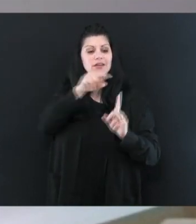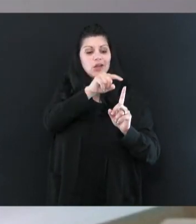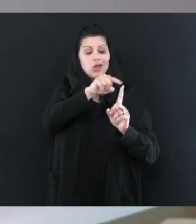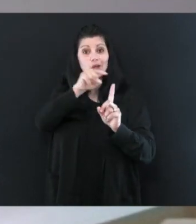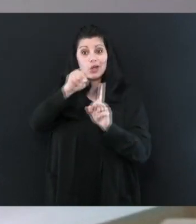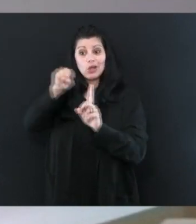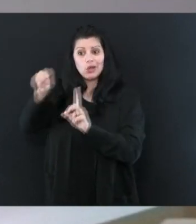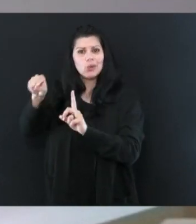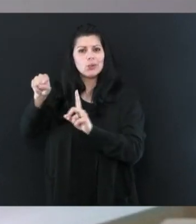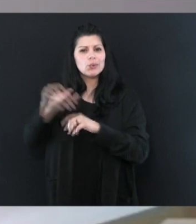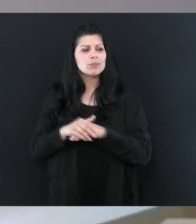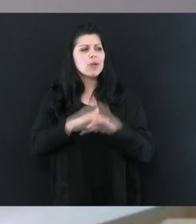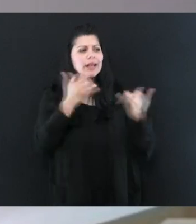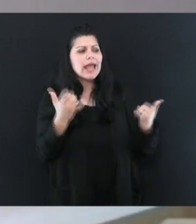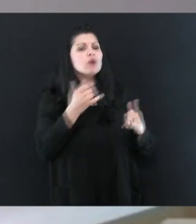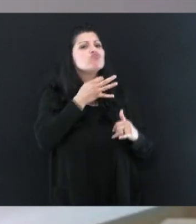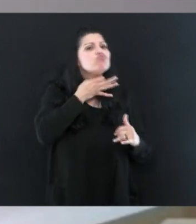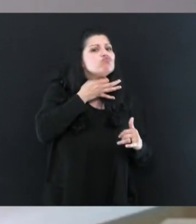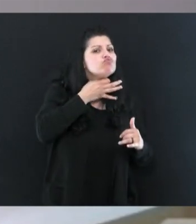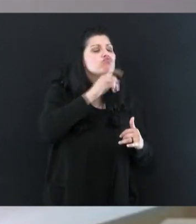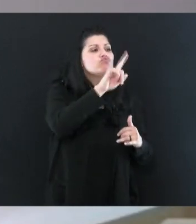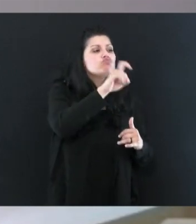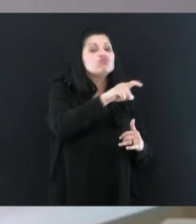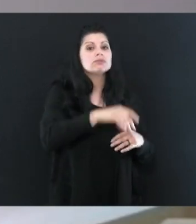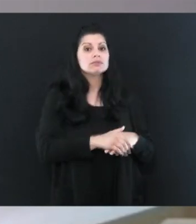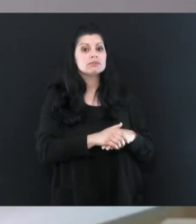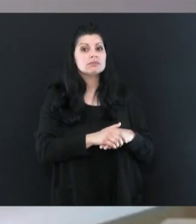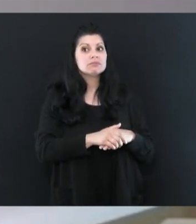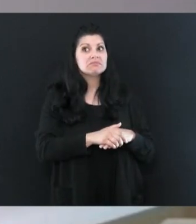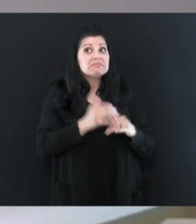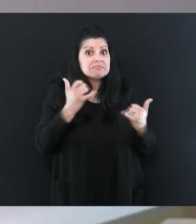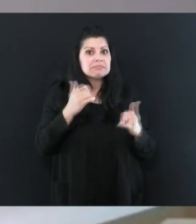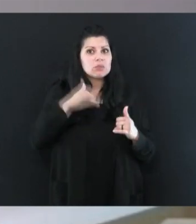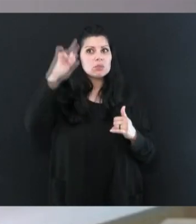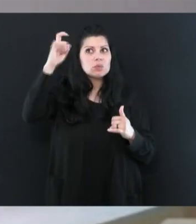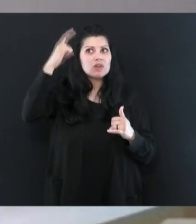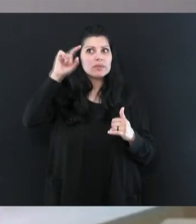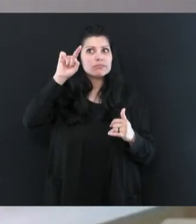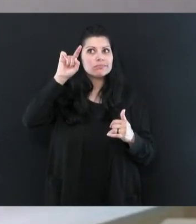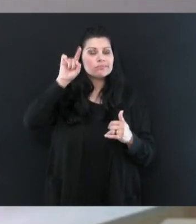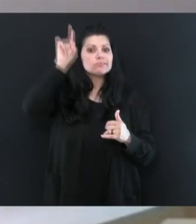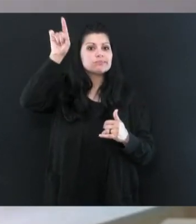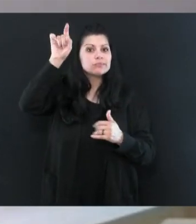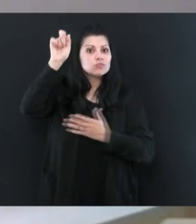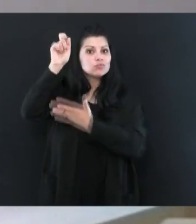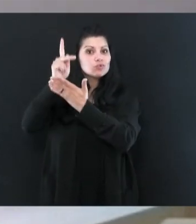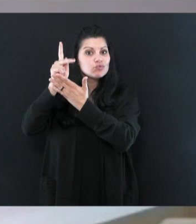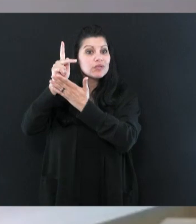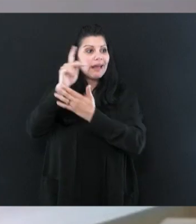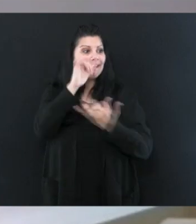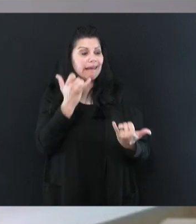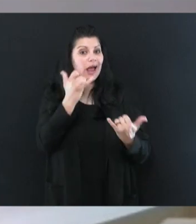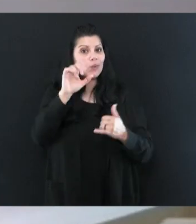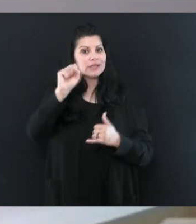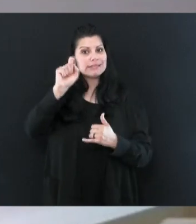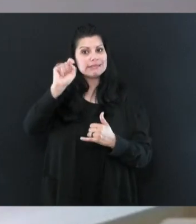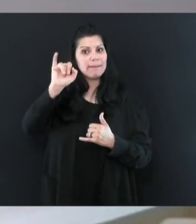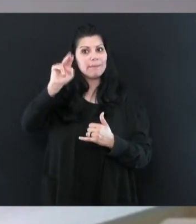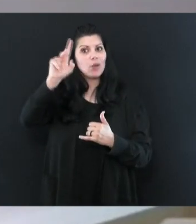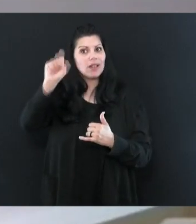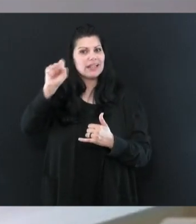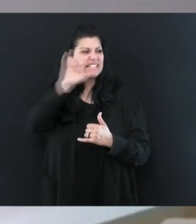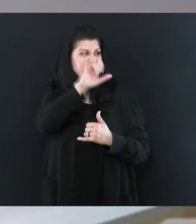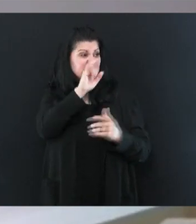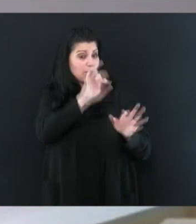What's your understanding of where matters stand at the federal level, and how important is the latest round of federal relief to West Virginians? Thank